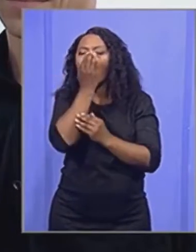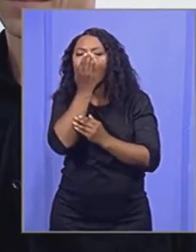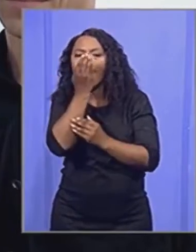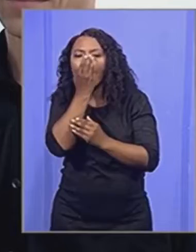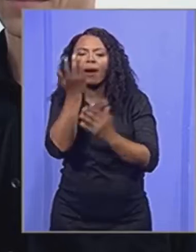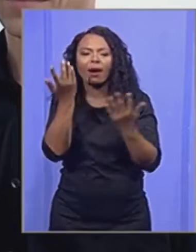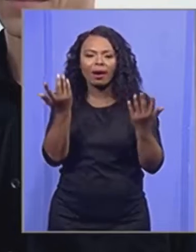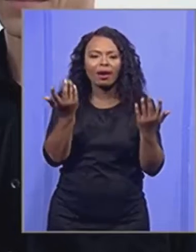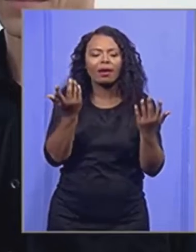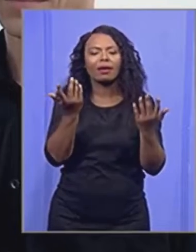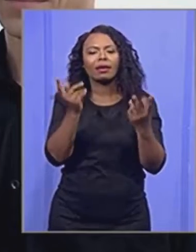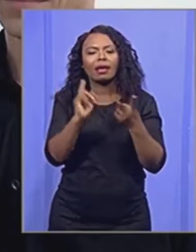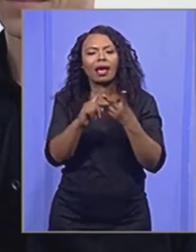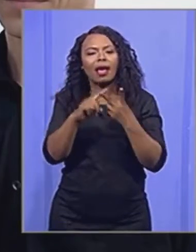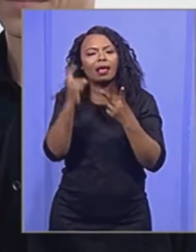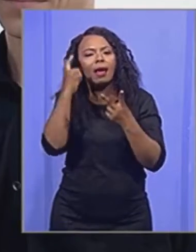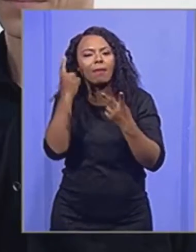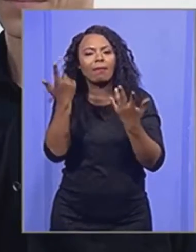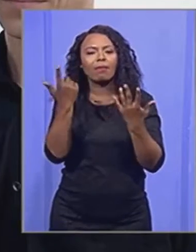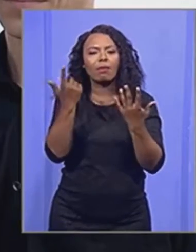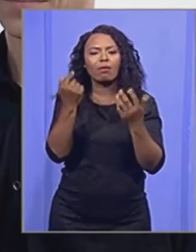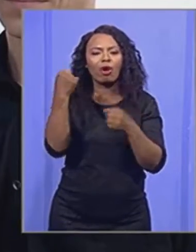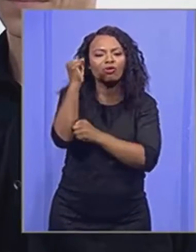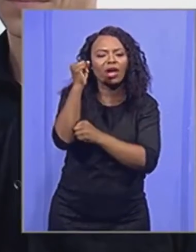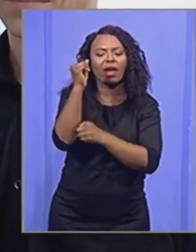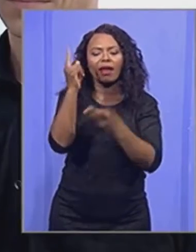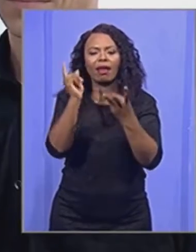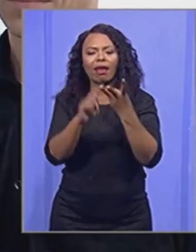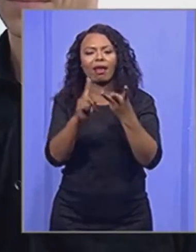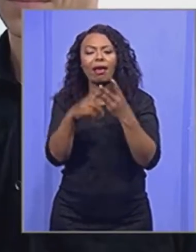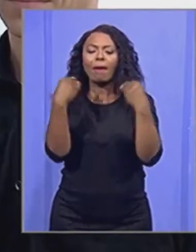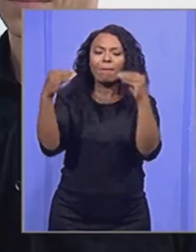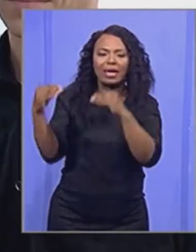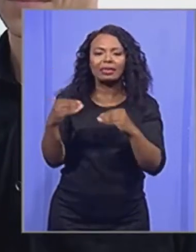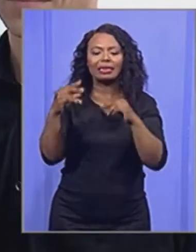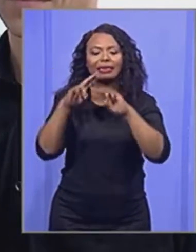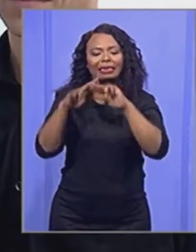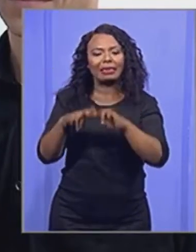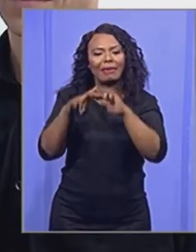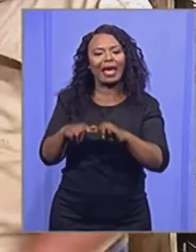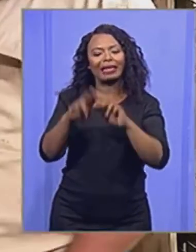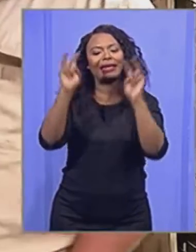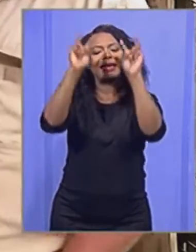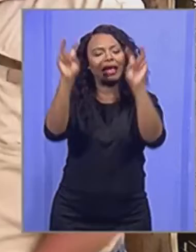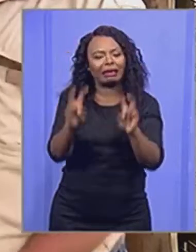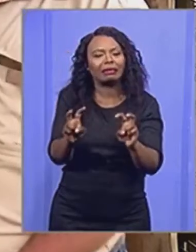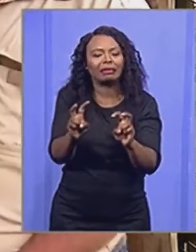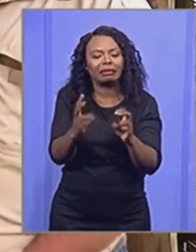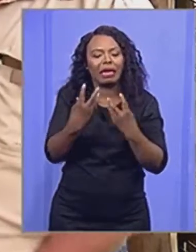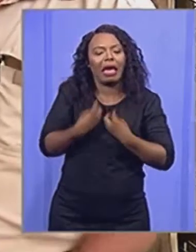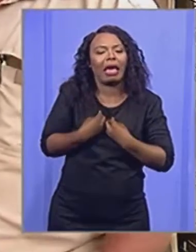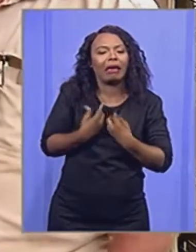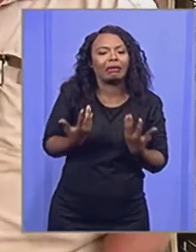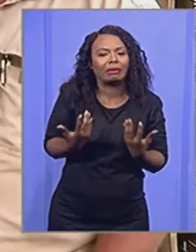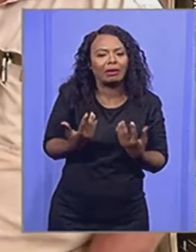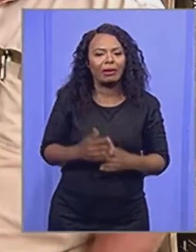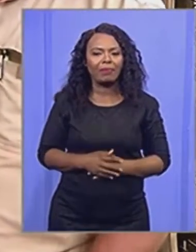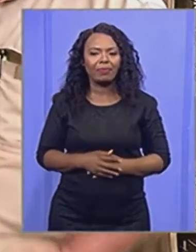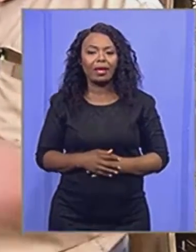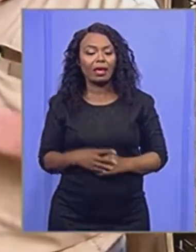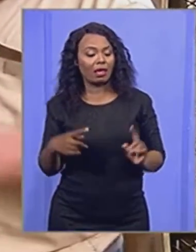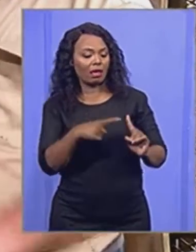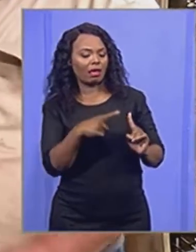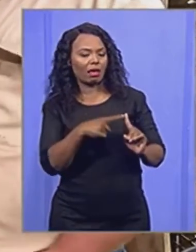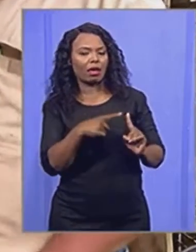apnea machines. We've got businesses that's dependent on these electricity. Hanis Rusi ke mongwe wa bagwebi